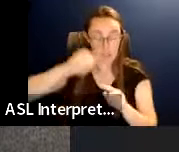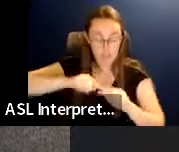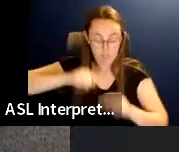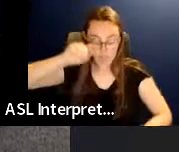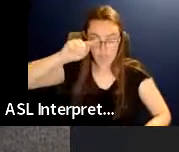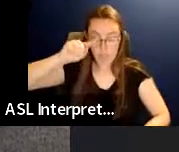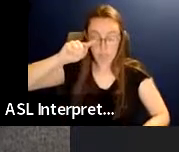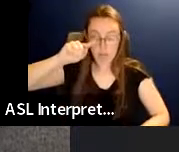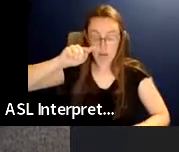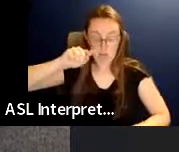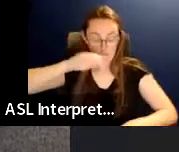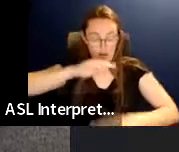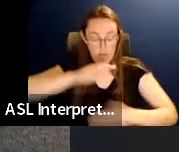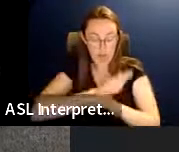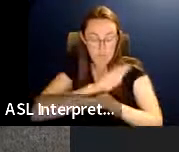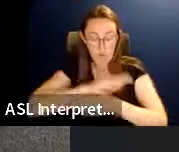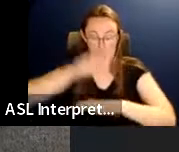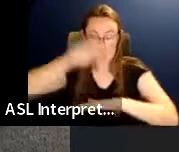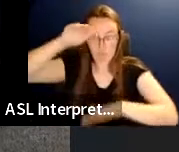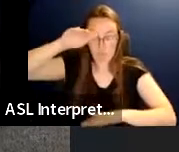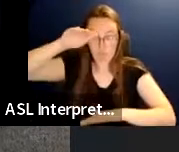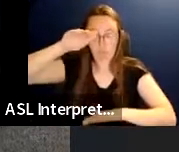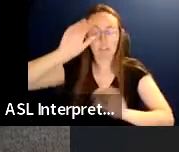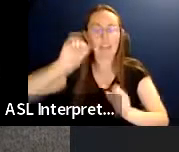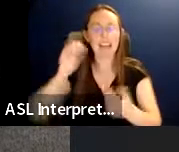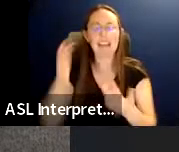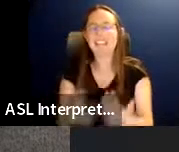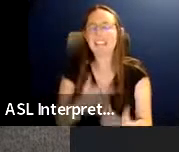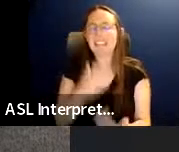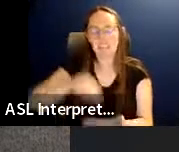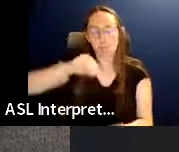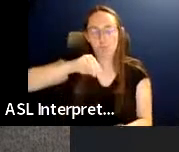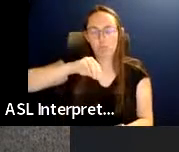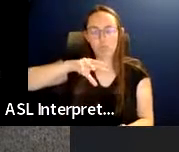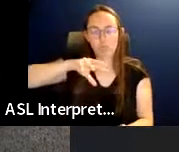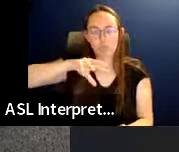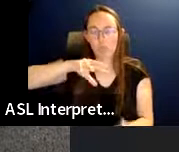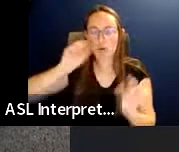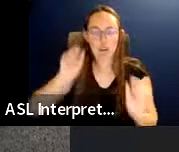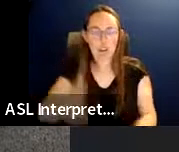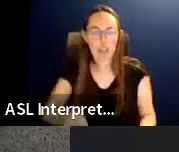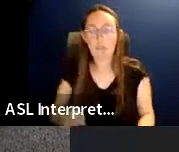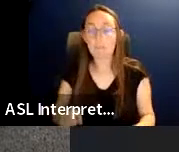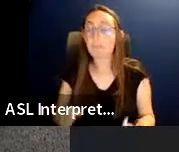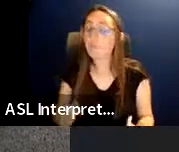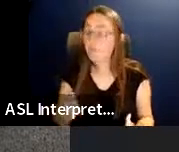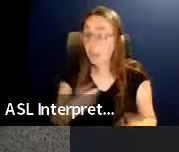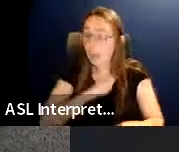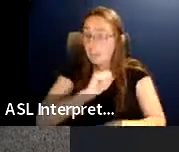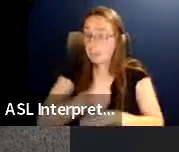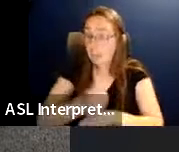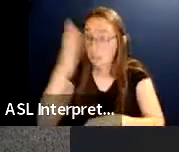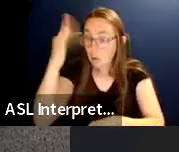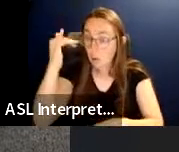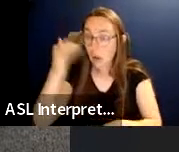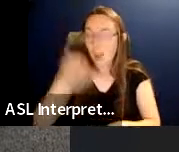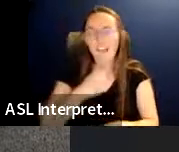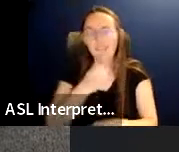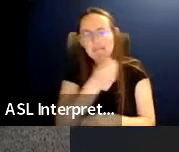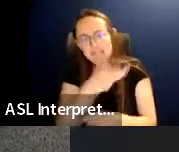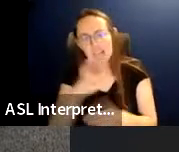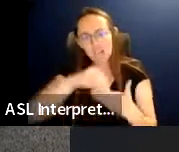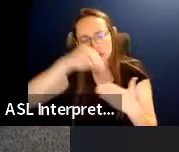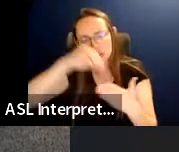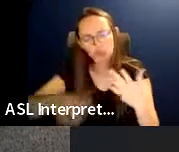this jig and put this in place because we have quite a few students who are blind who need to quickly scan